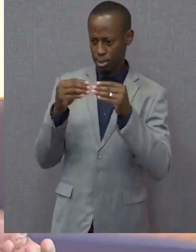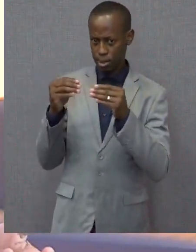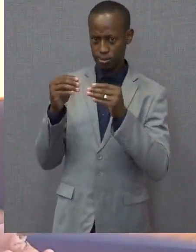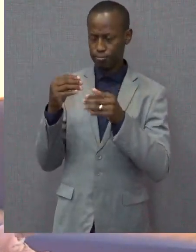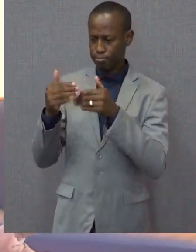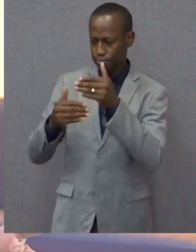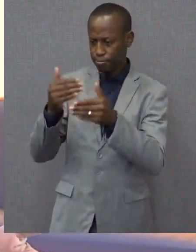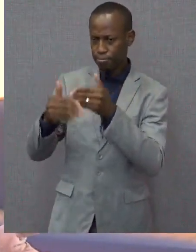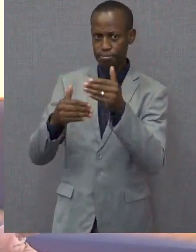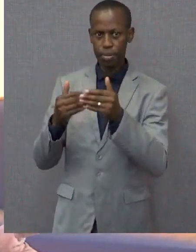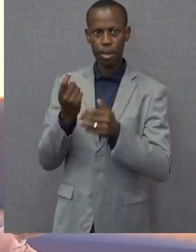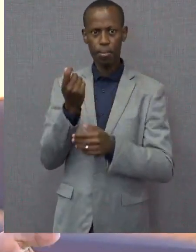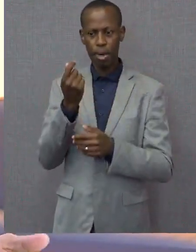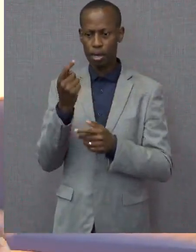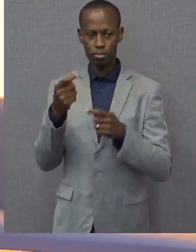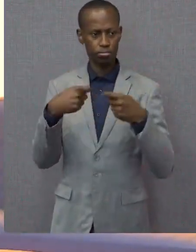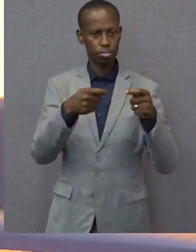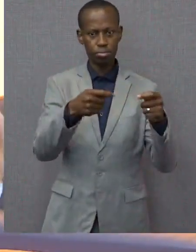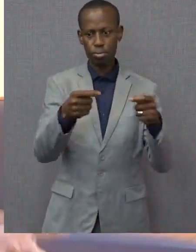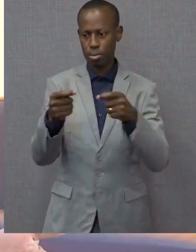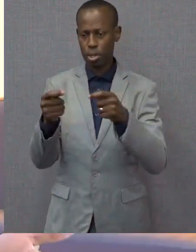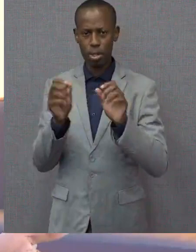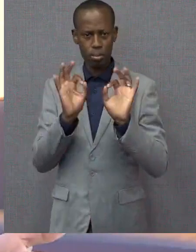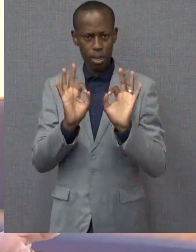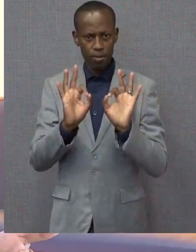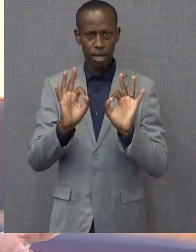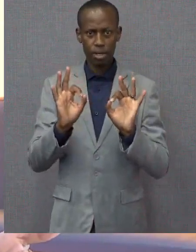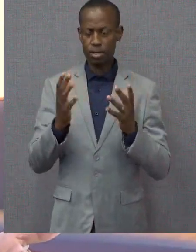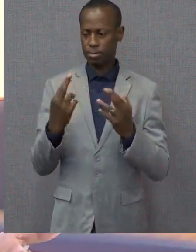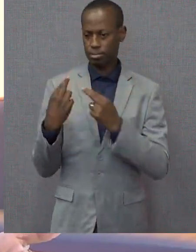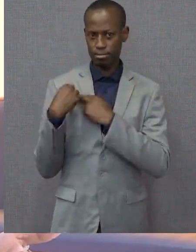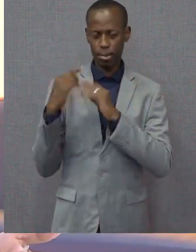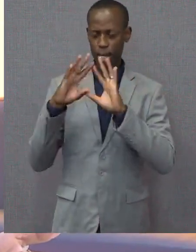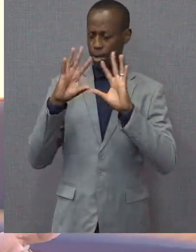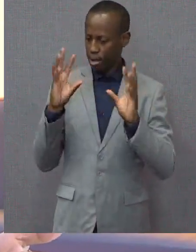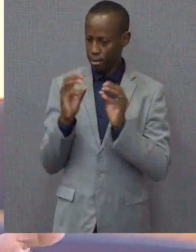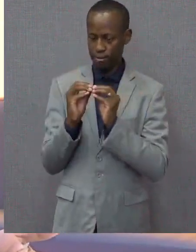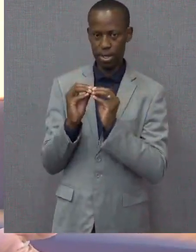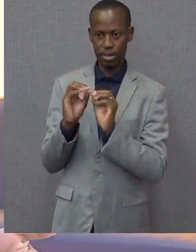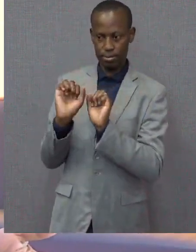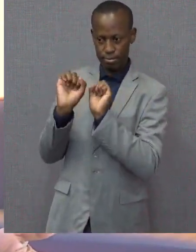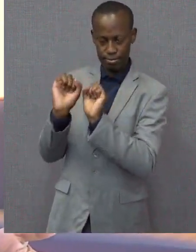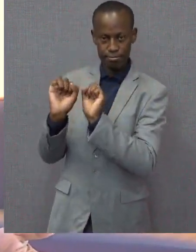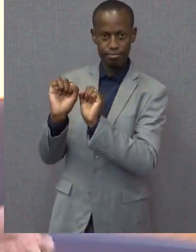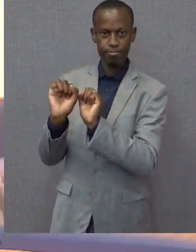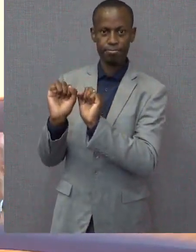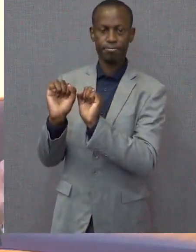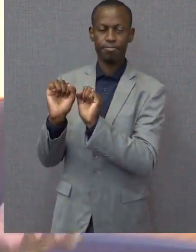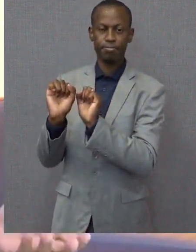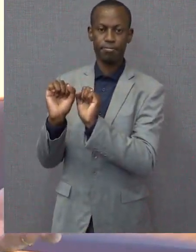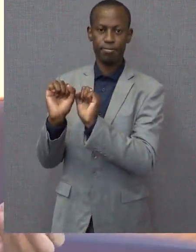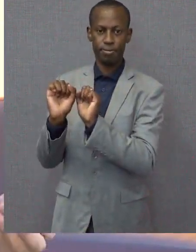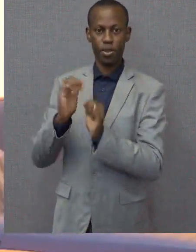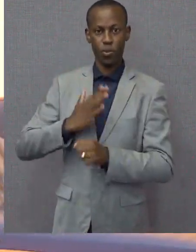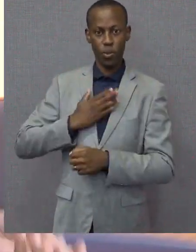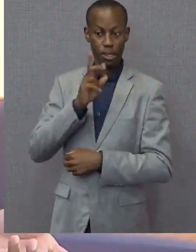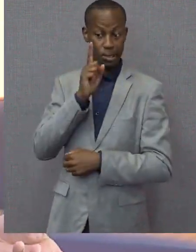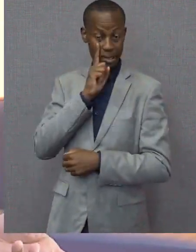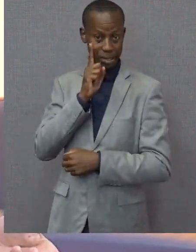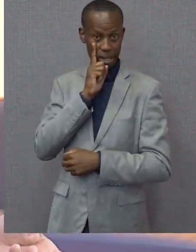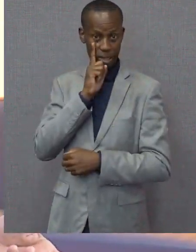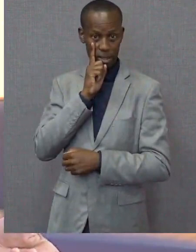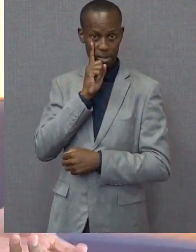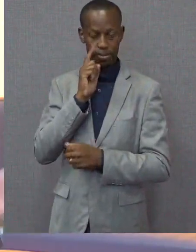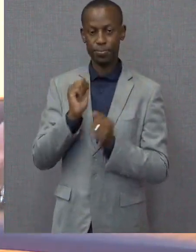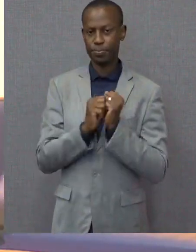spending the funds effectively, and being accountable for those funds. And lastly,